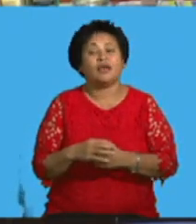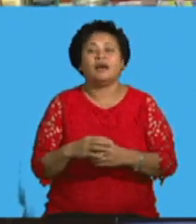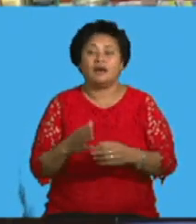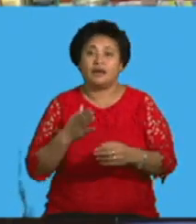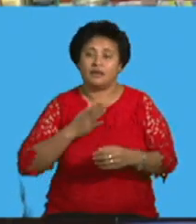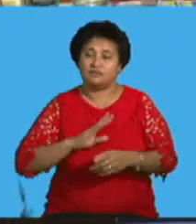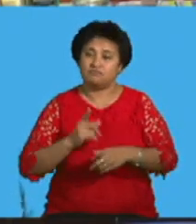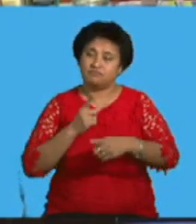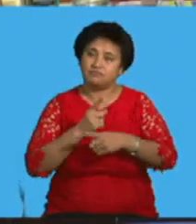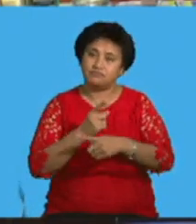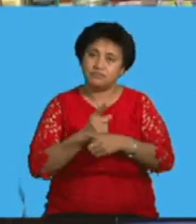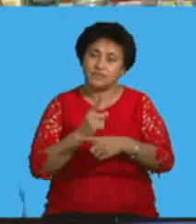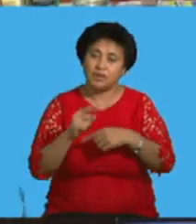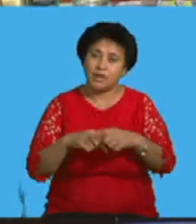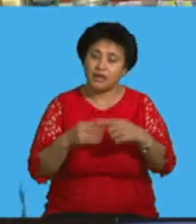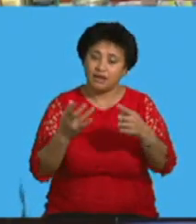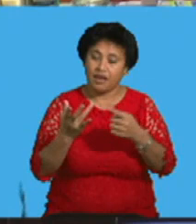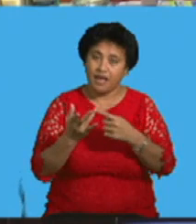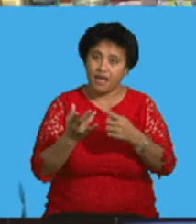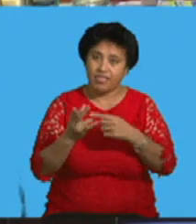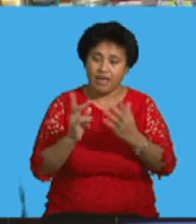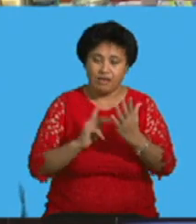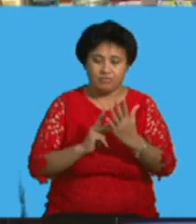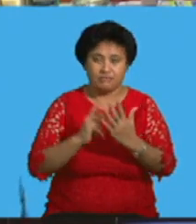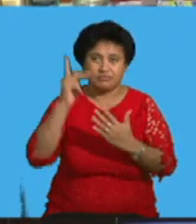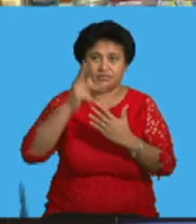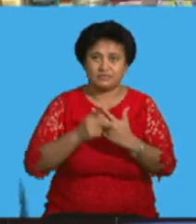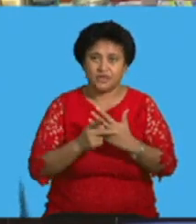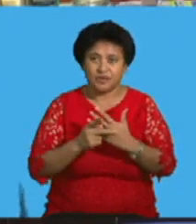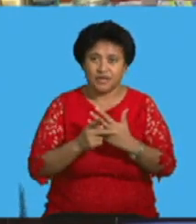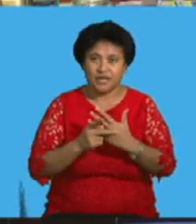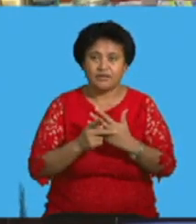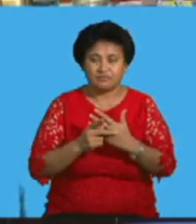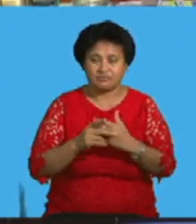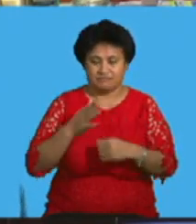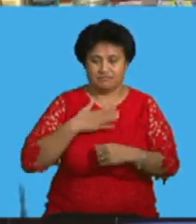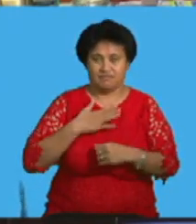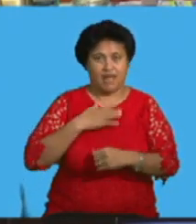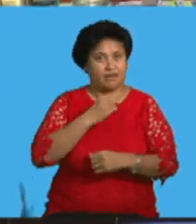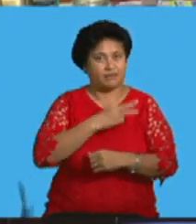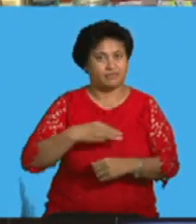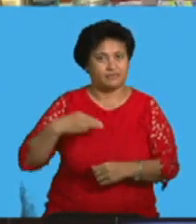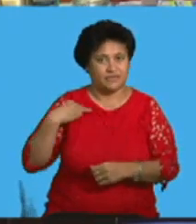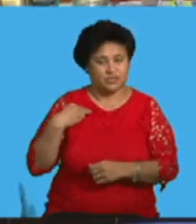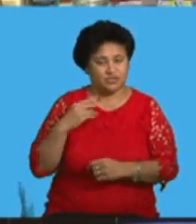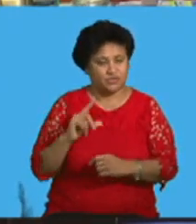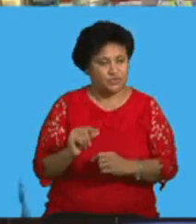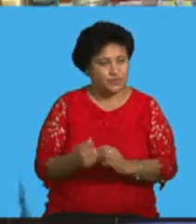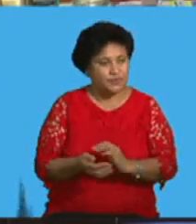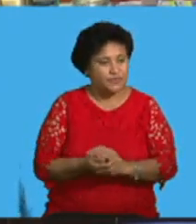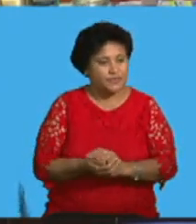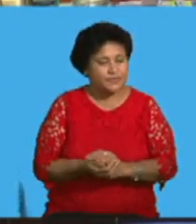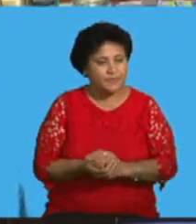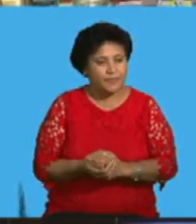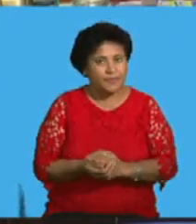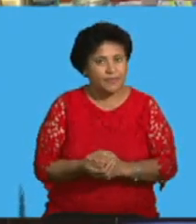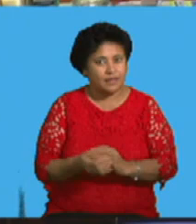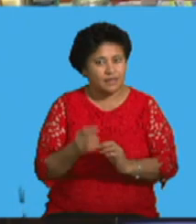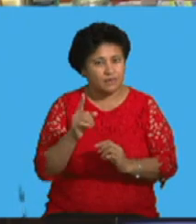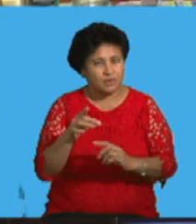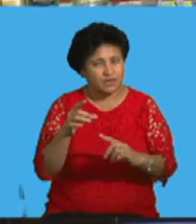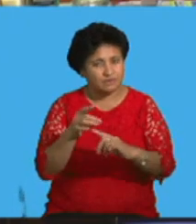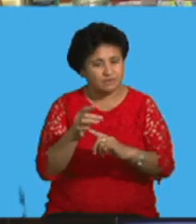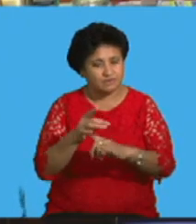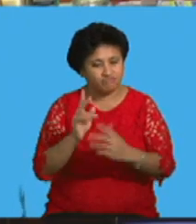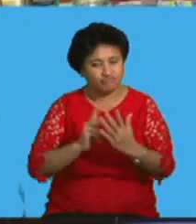about another initiative that was rolled out by my ministry. Another key program targeting